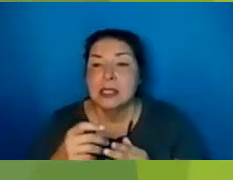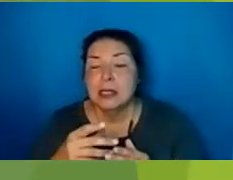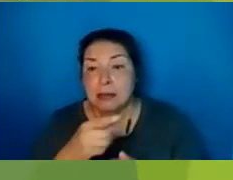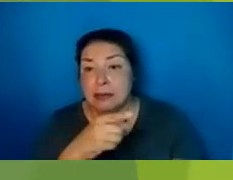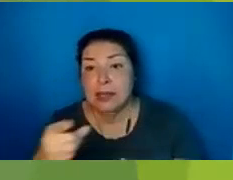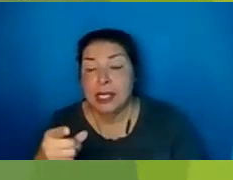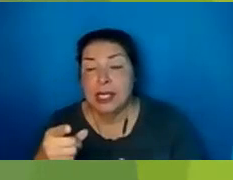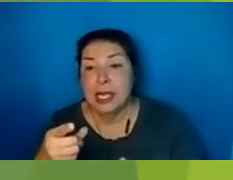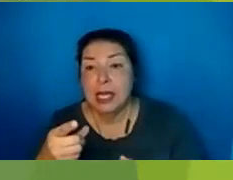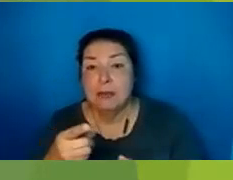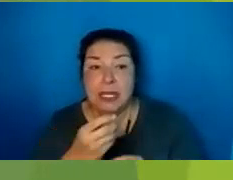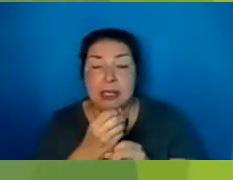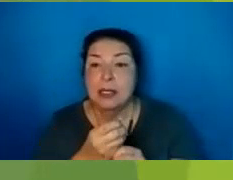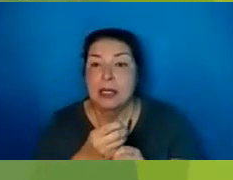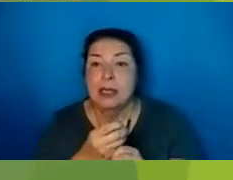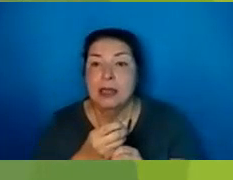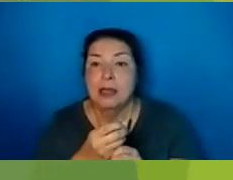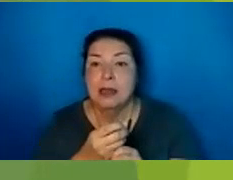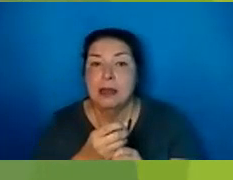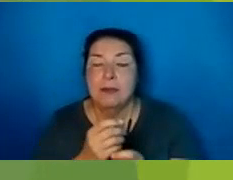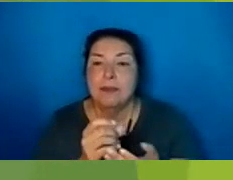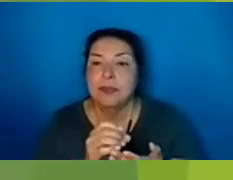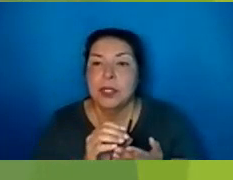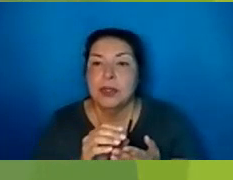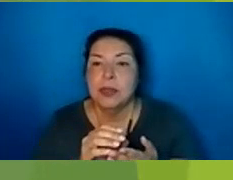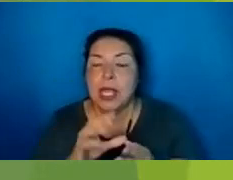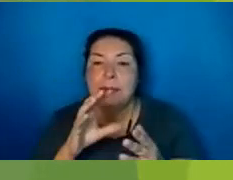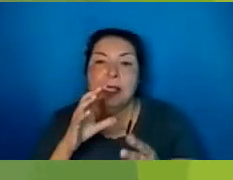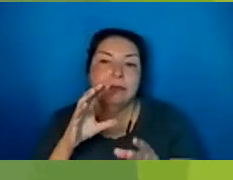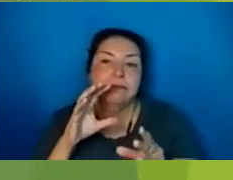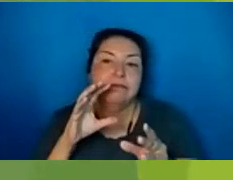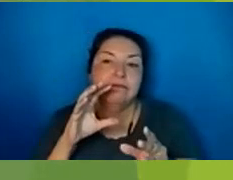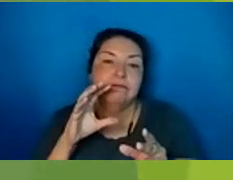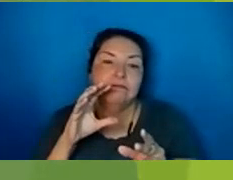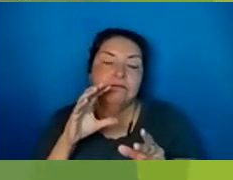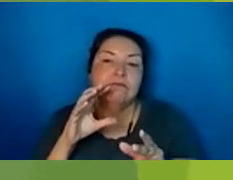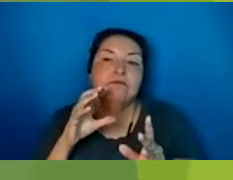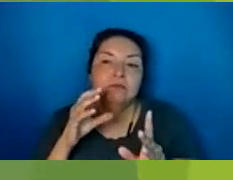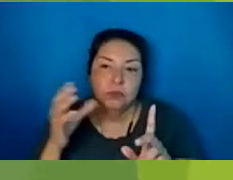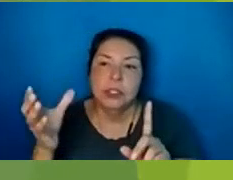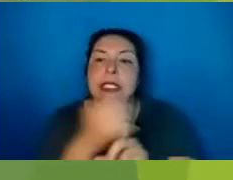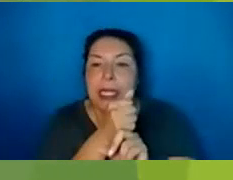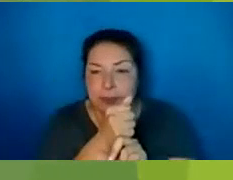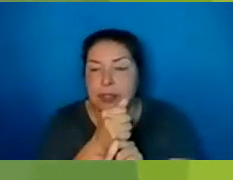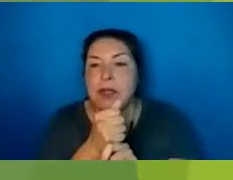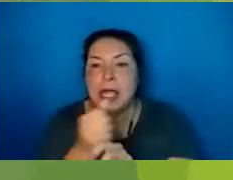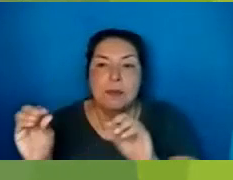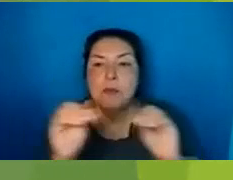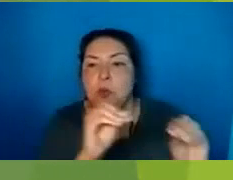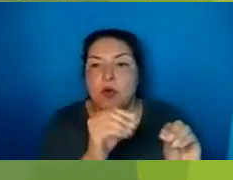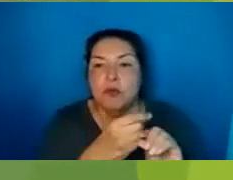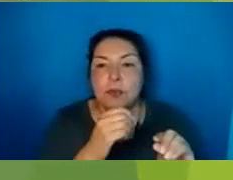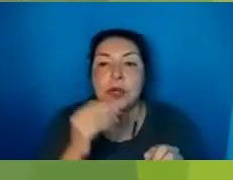they had been overthrown. They had been taken captive and carted off out of their homes, out of their